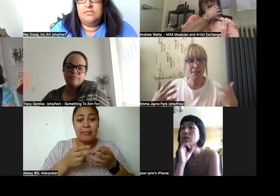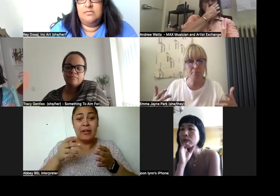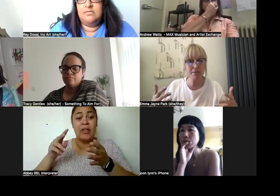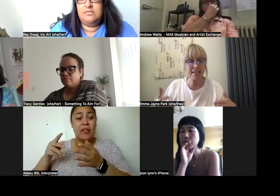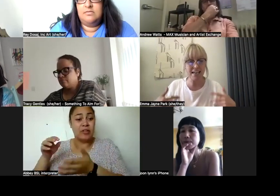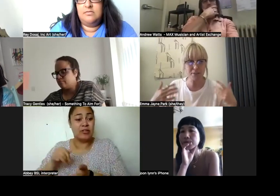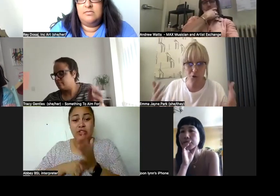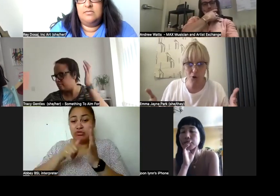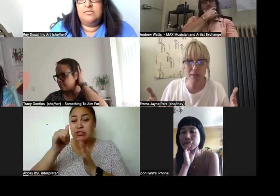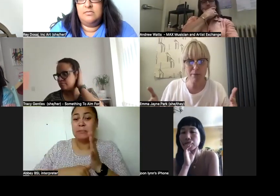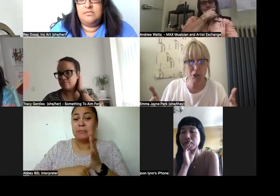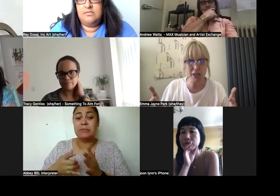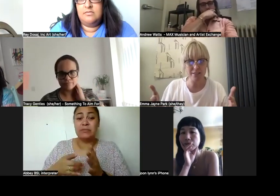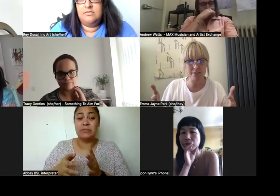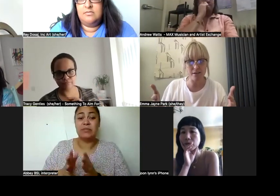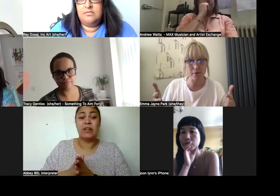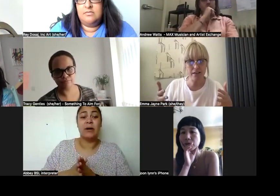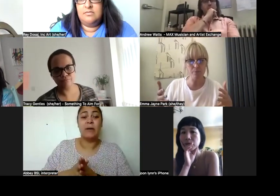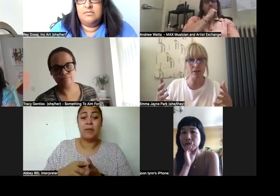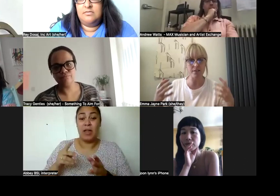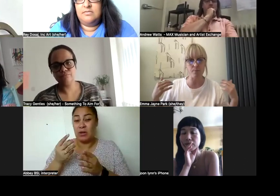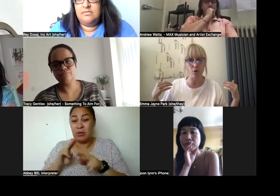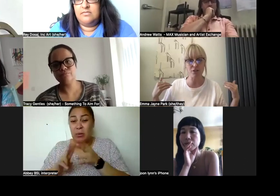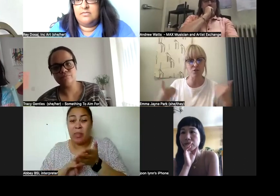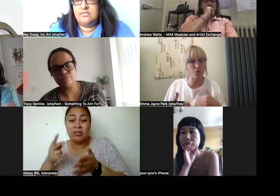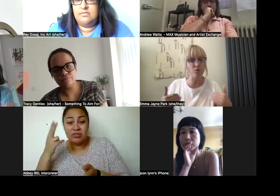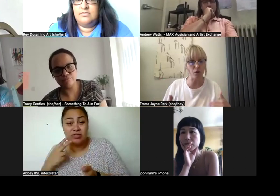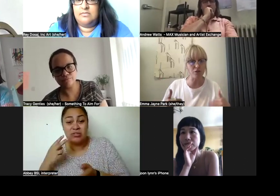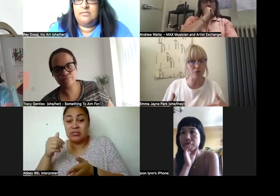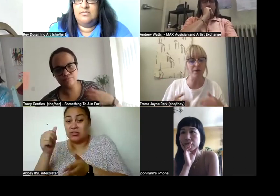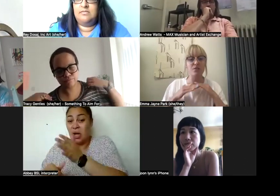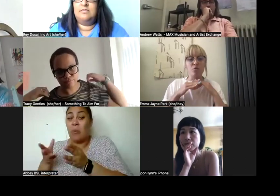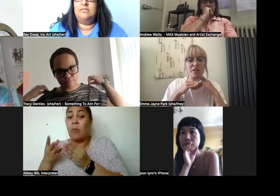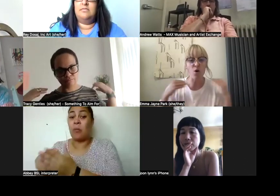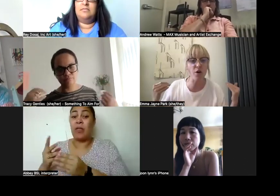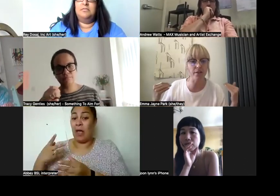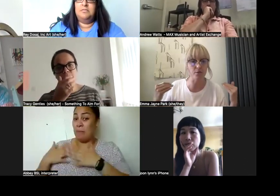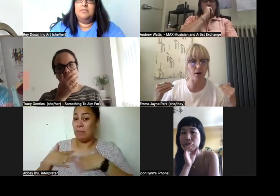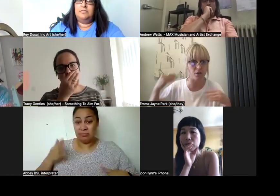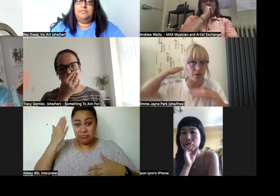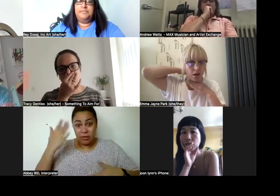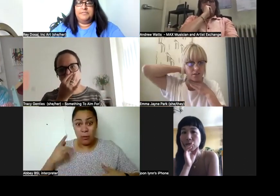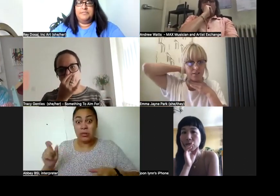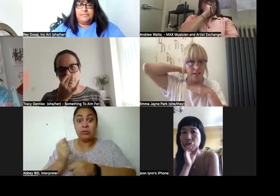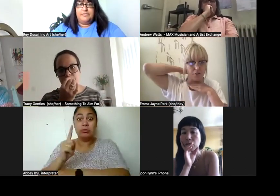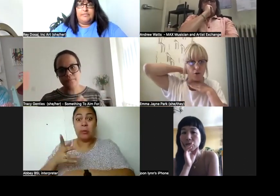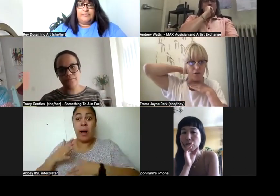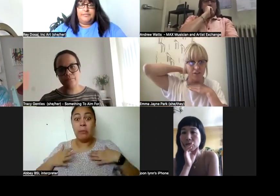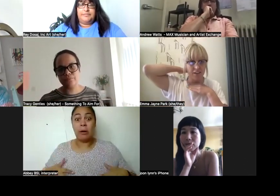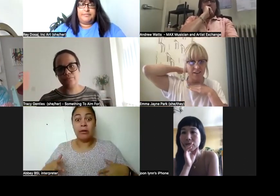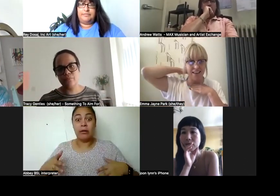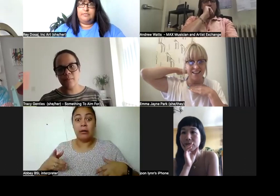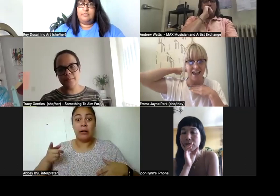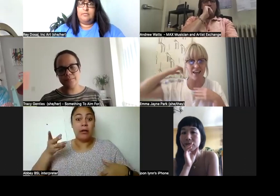and it's clumsy and it's normally a bit shit to start with because our bodies don't know what to do because we've been talking so much. We cut ourselves